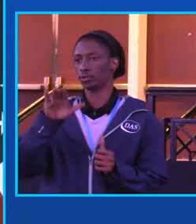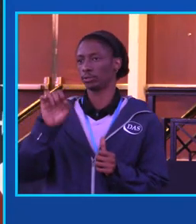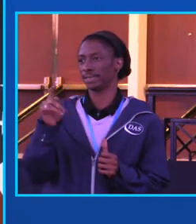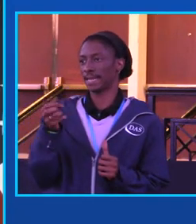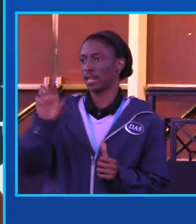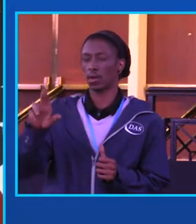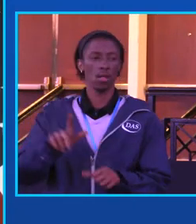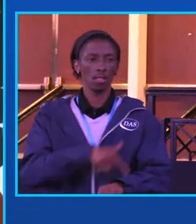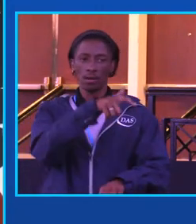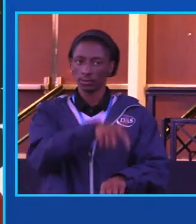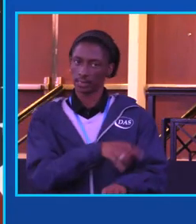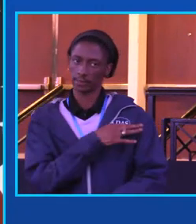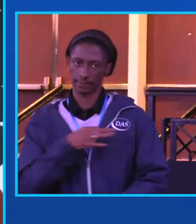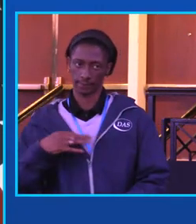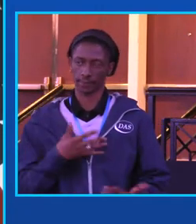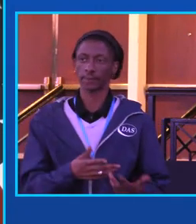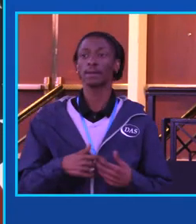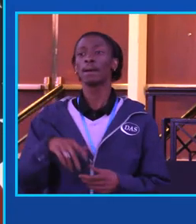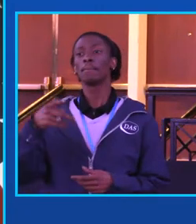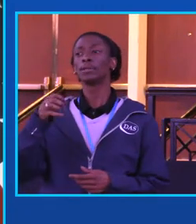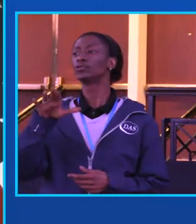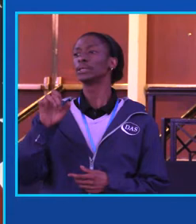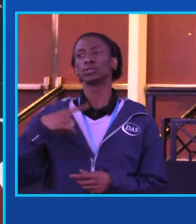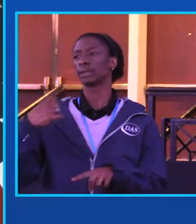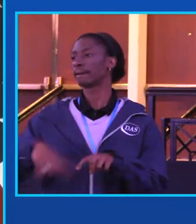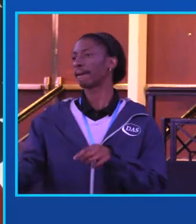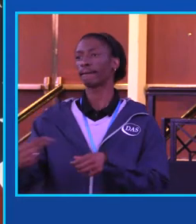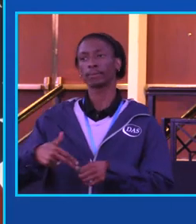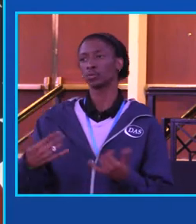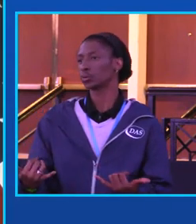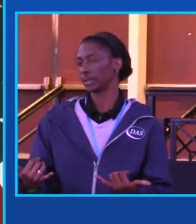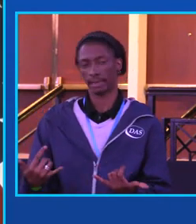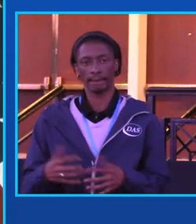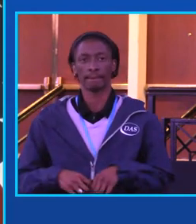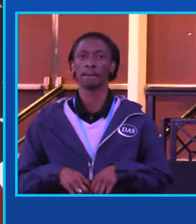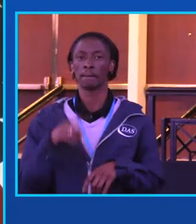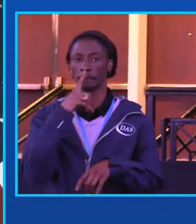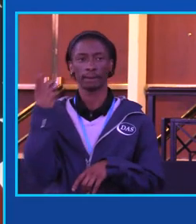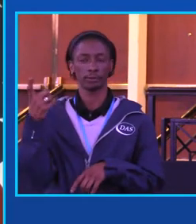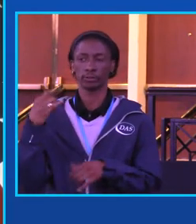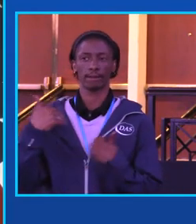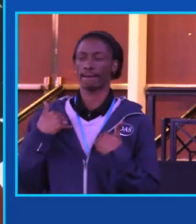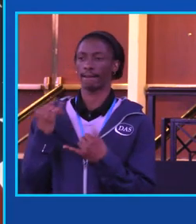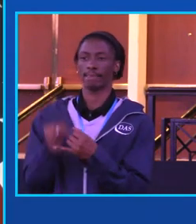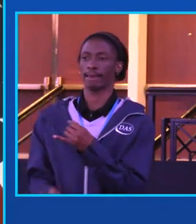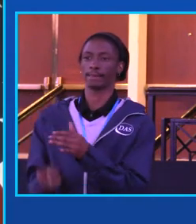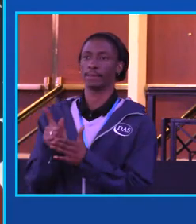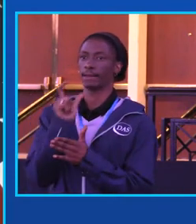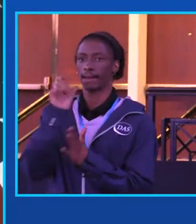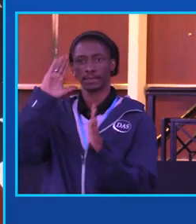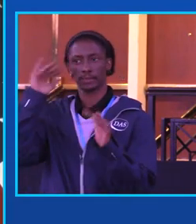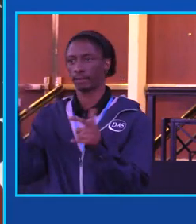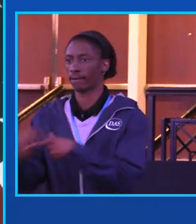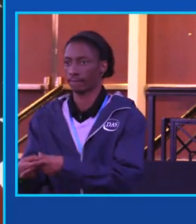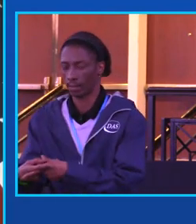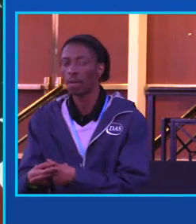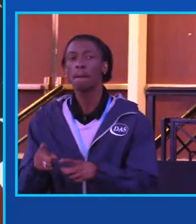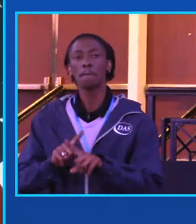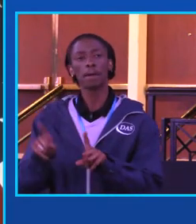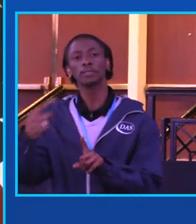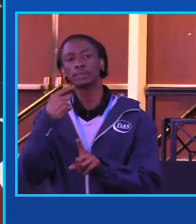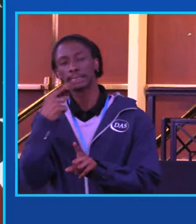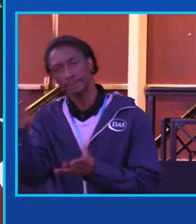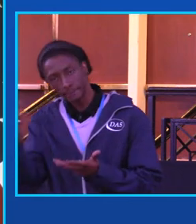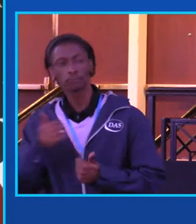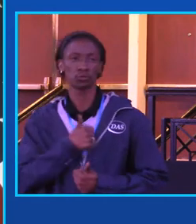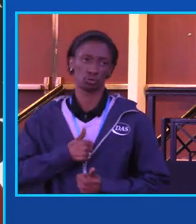longtime DNC staffer. Patrice is not able to join us for today's meeting due to a last-minute unexpected conflict, but she sends her